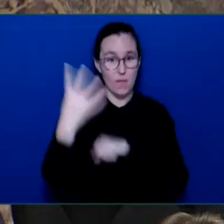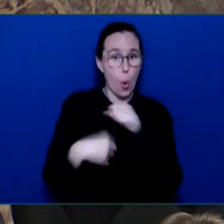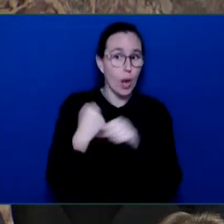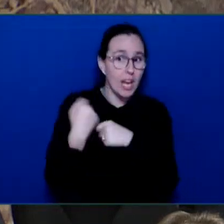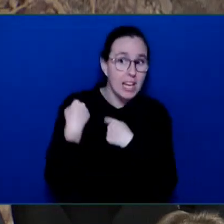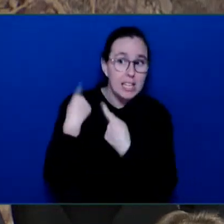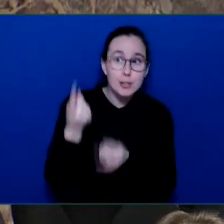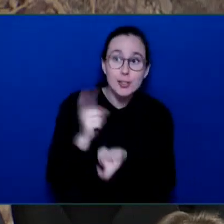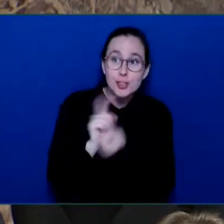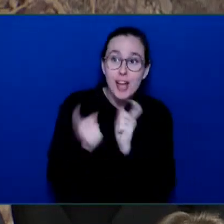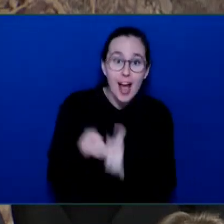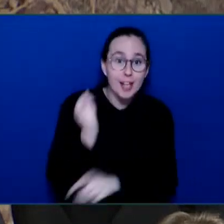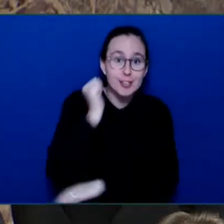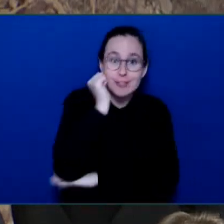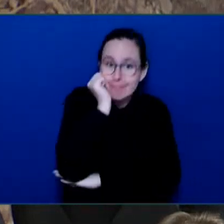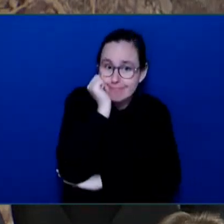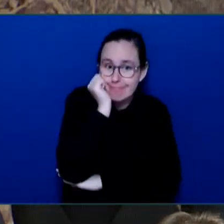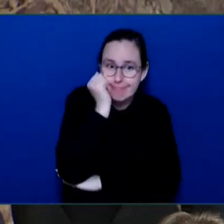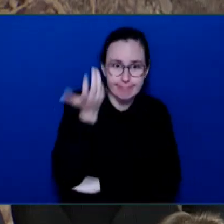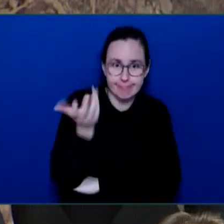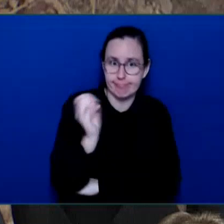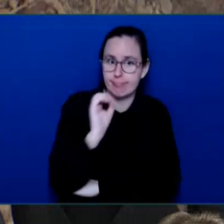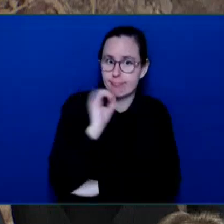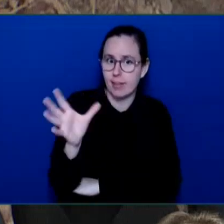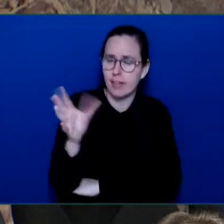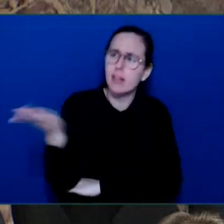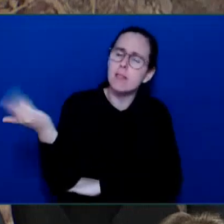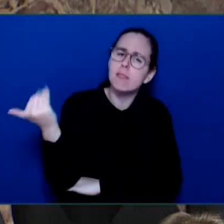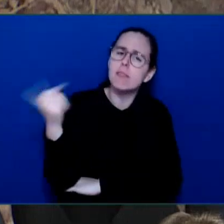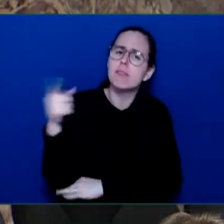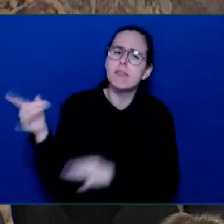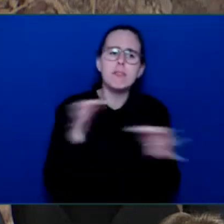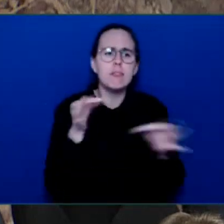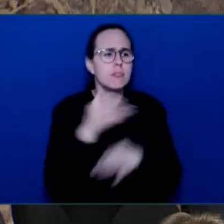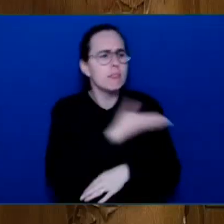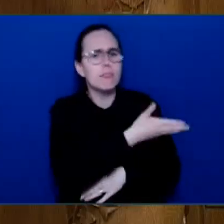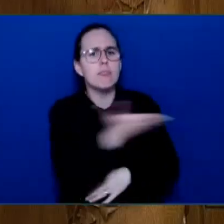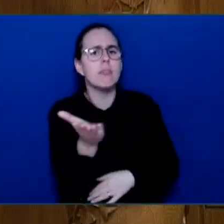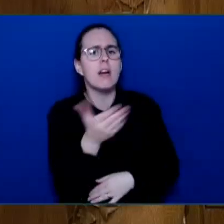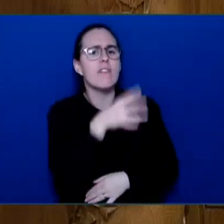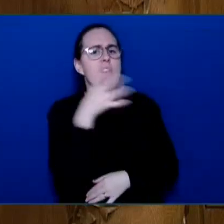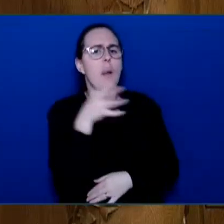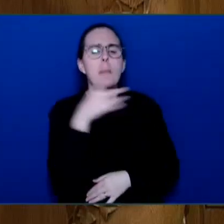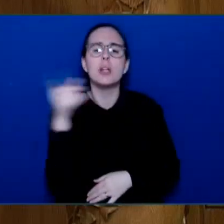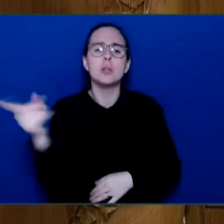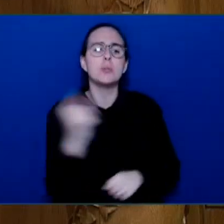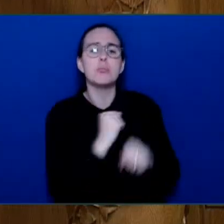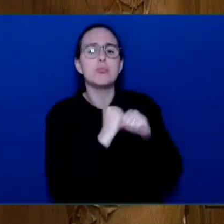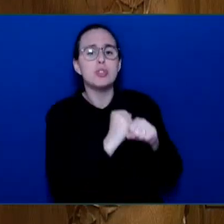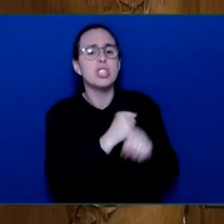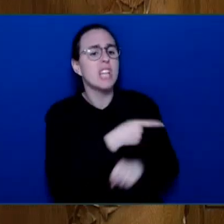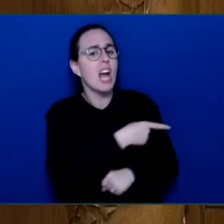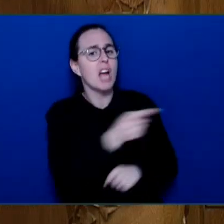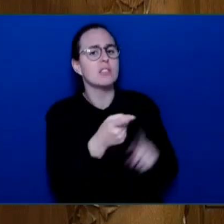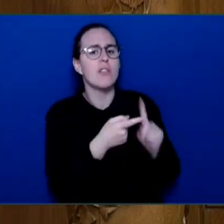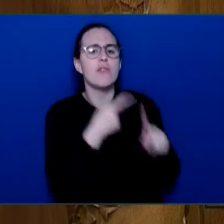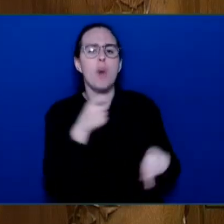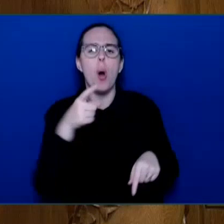action to protect them from trespassing by radical activists? Minister of Agriculture.